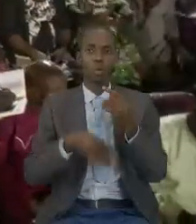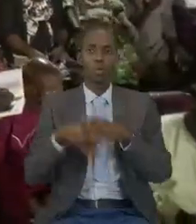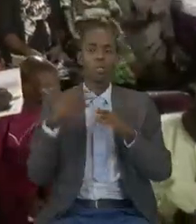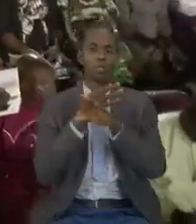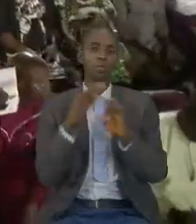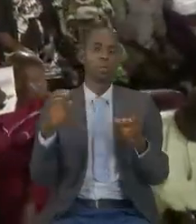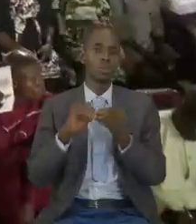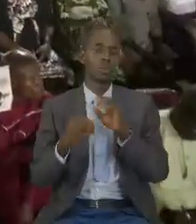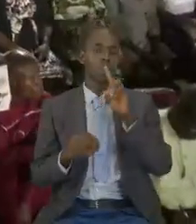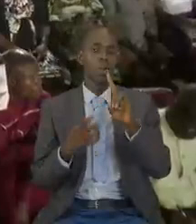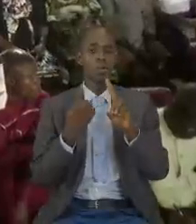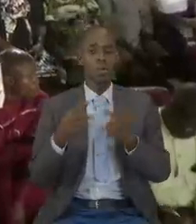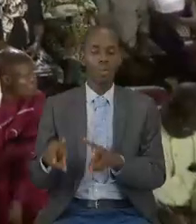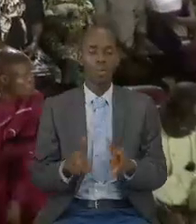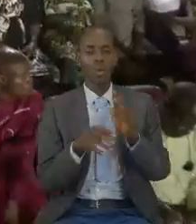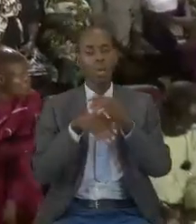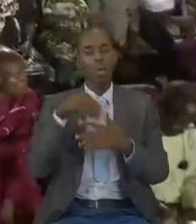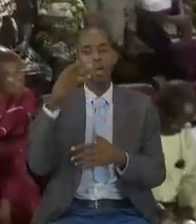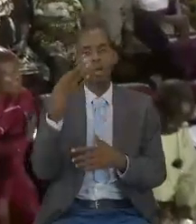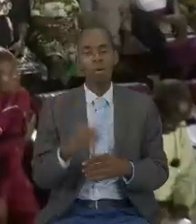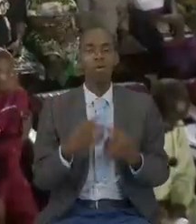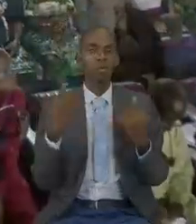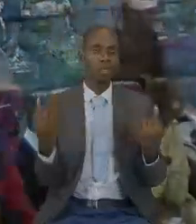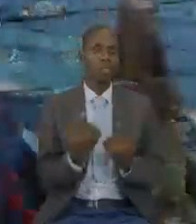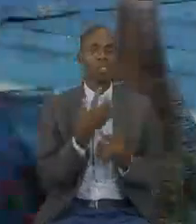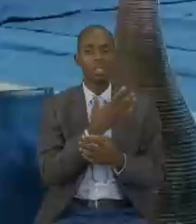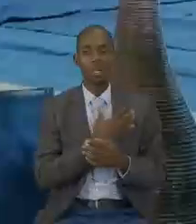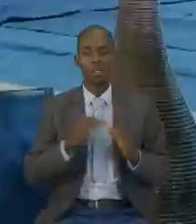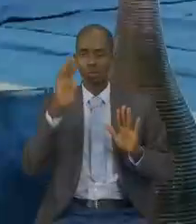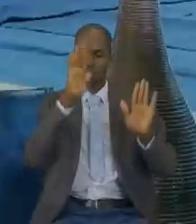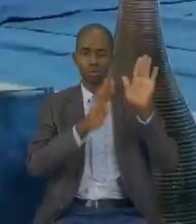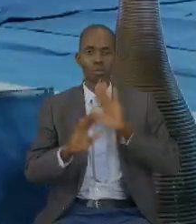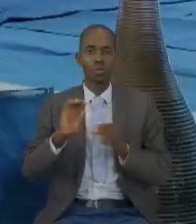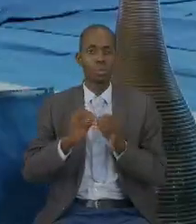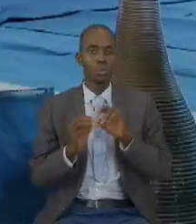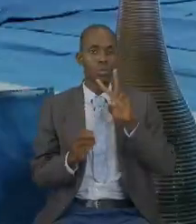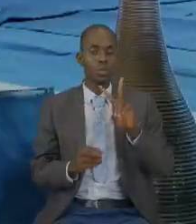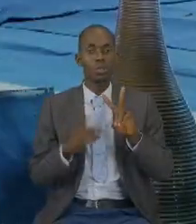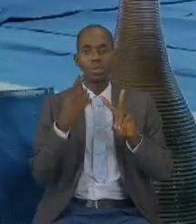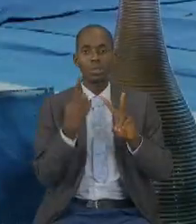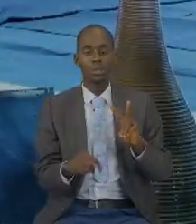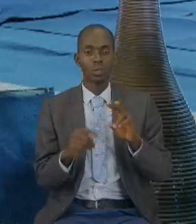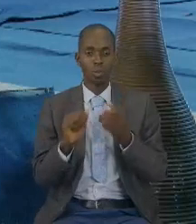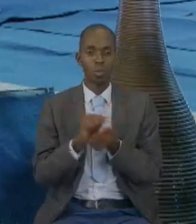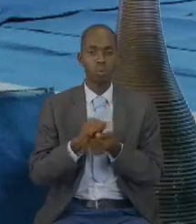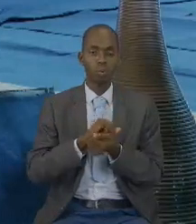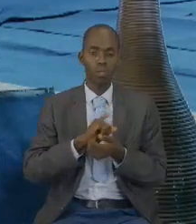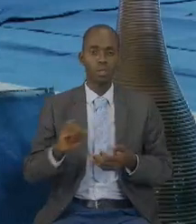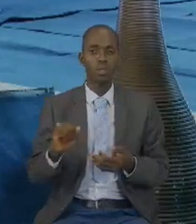one, the way out of transgression and tribulation. Number two, the washing